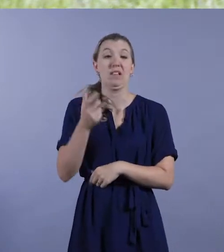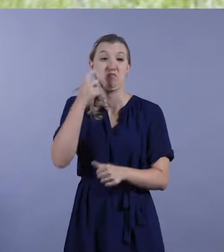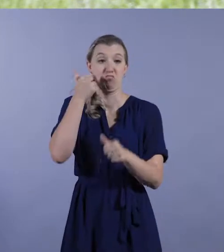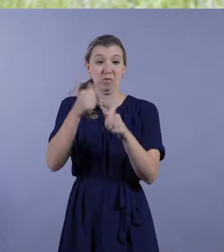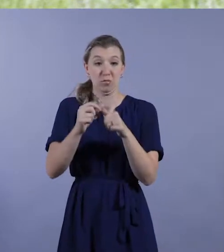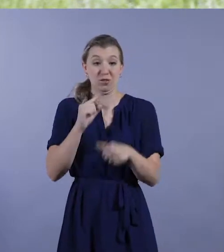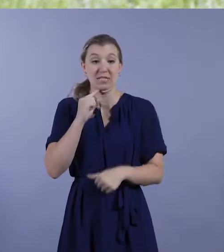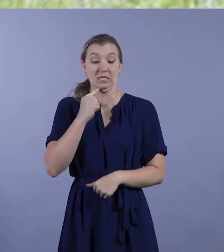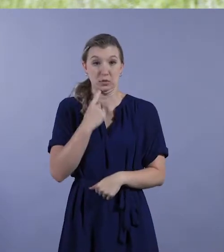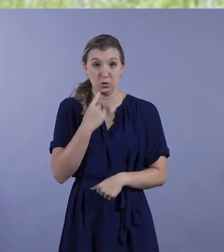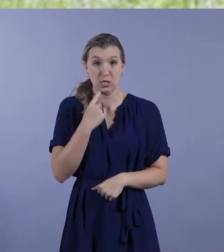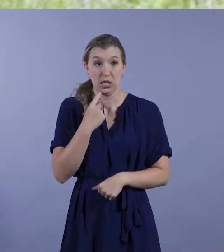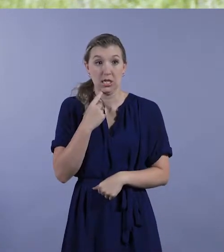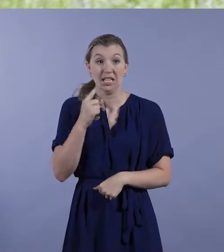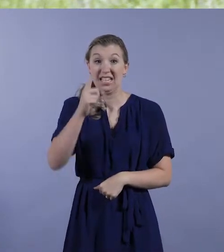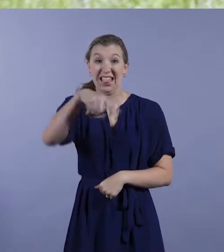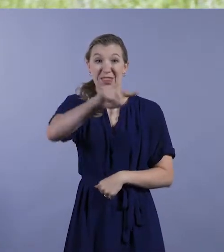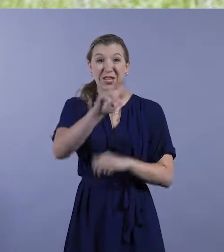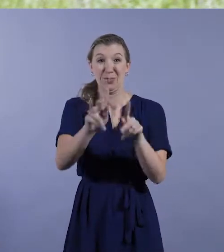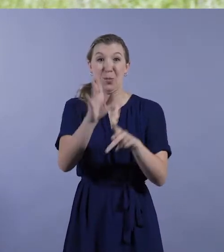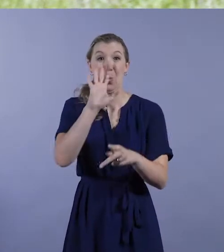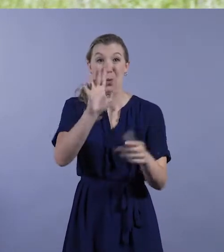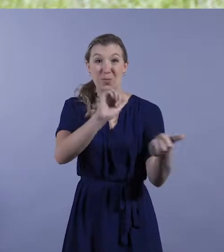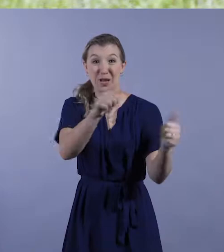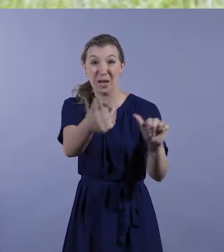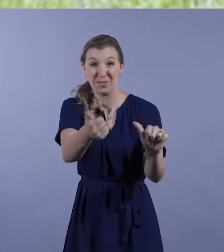these people who are about to be baptized have.